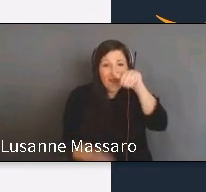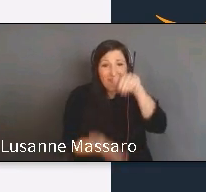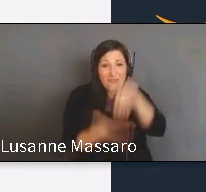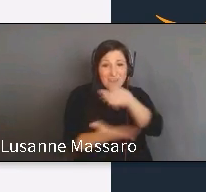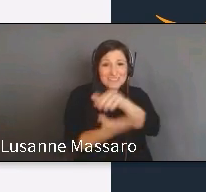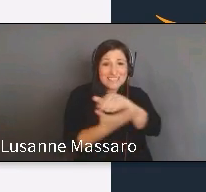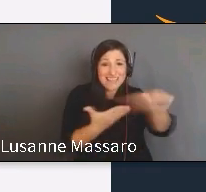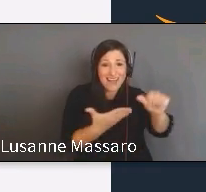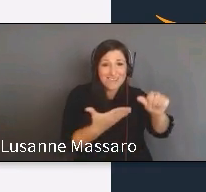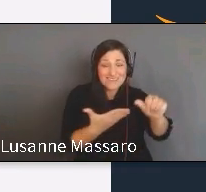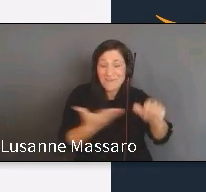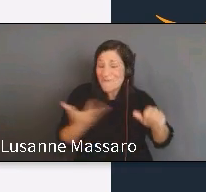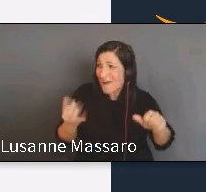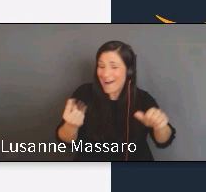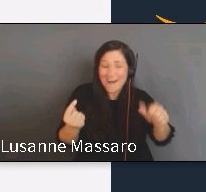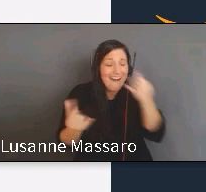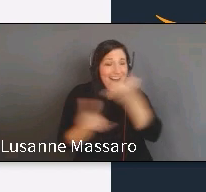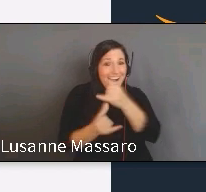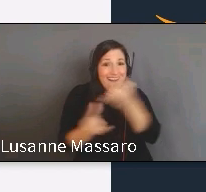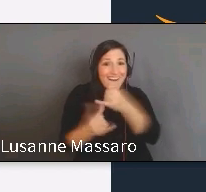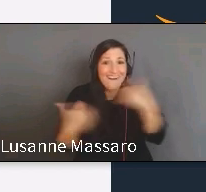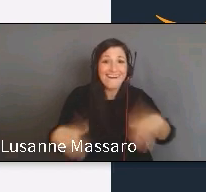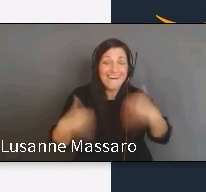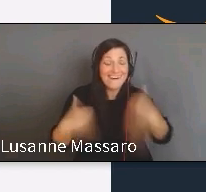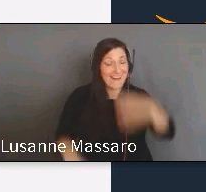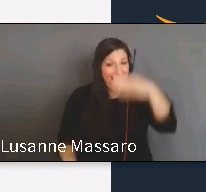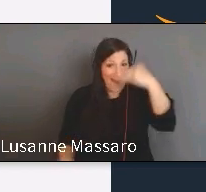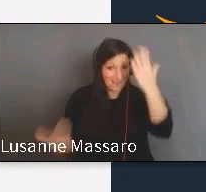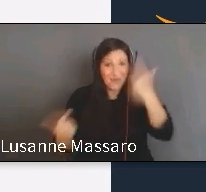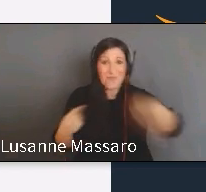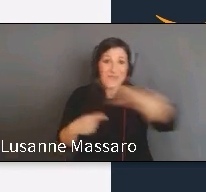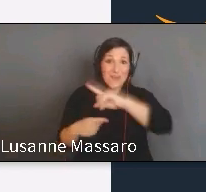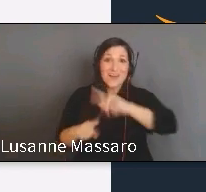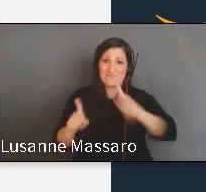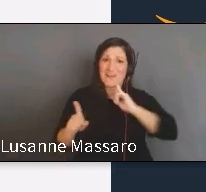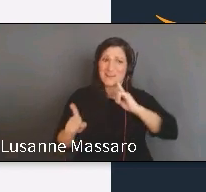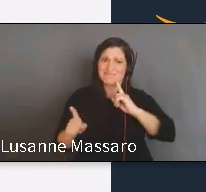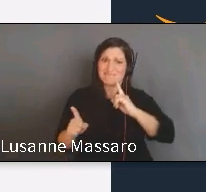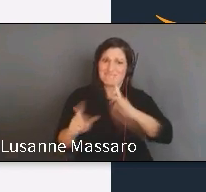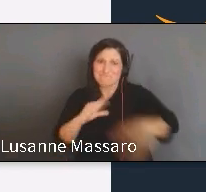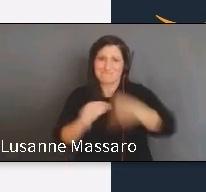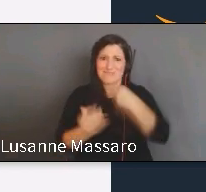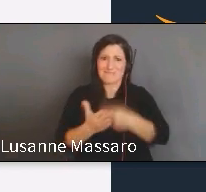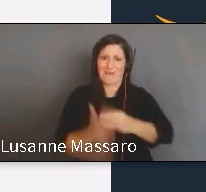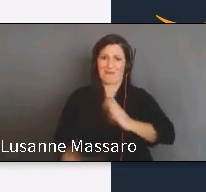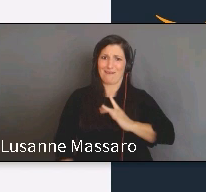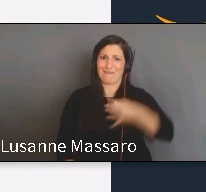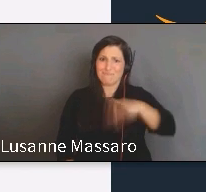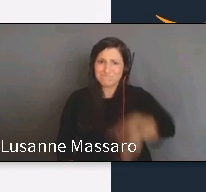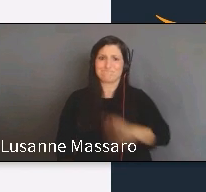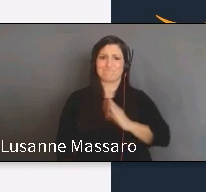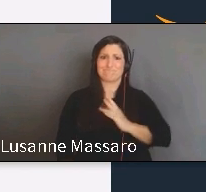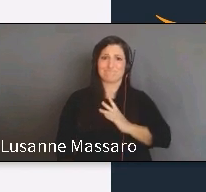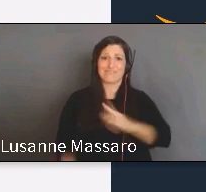$1,000. So, listen, y'all, What? I don't know about you, but I sure could use the money, right? Right. So, this is a really even more